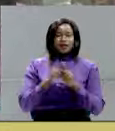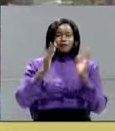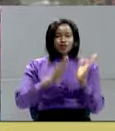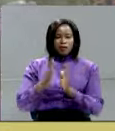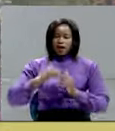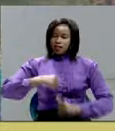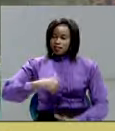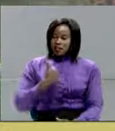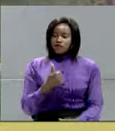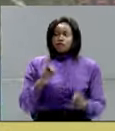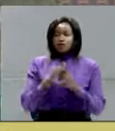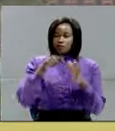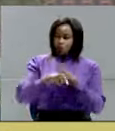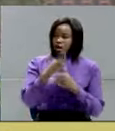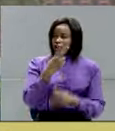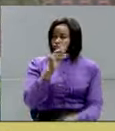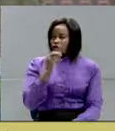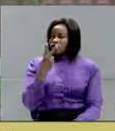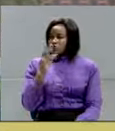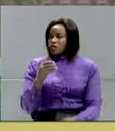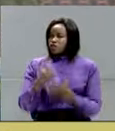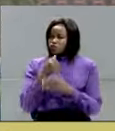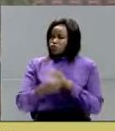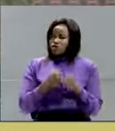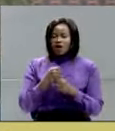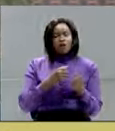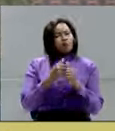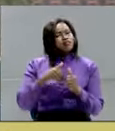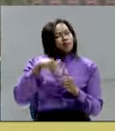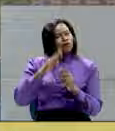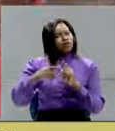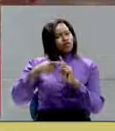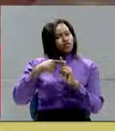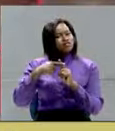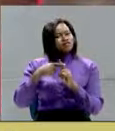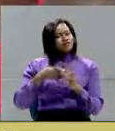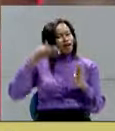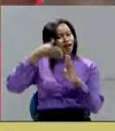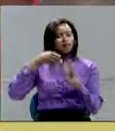to launch ourselves into 2020 with a more positive approach to life.